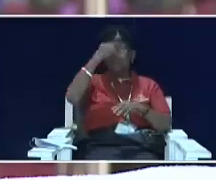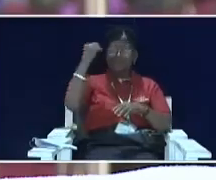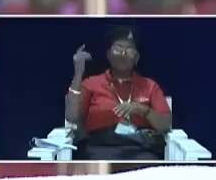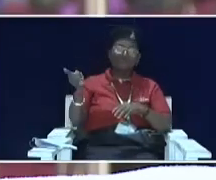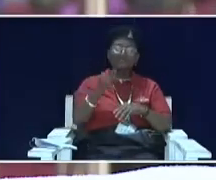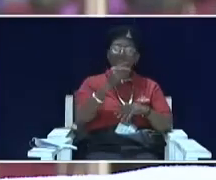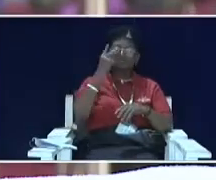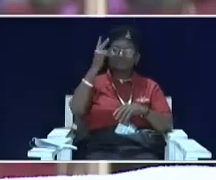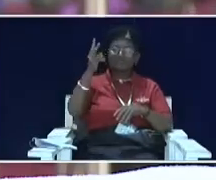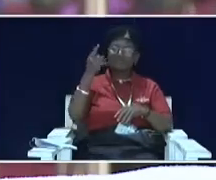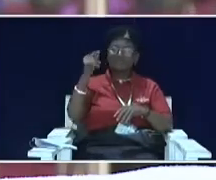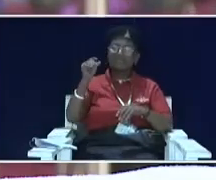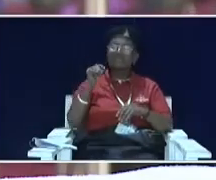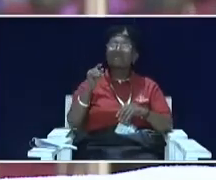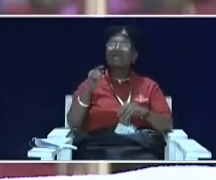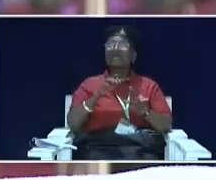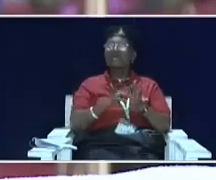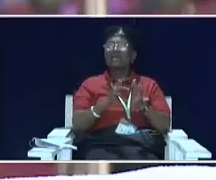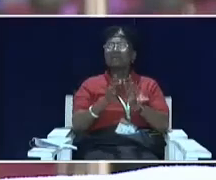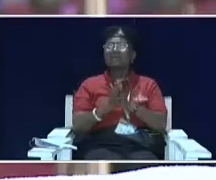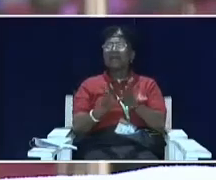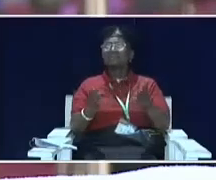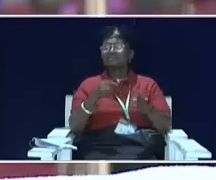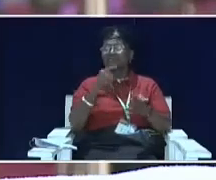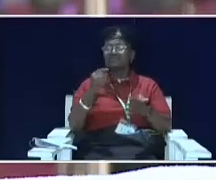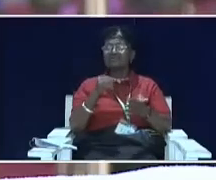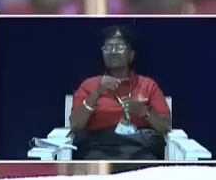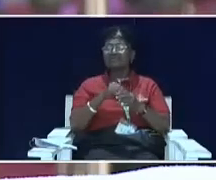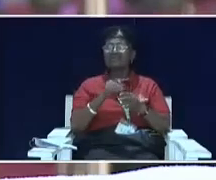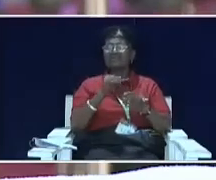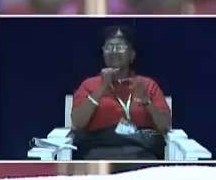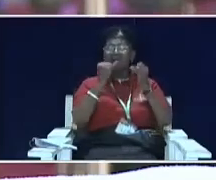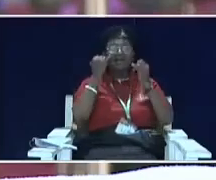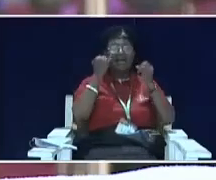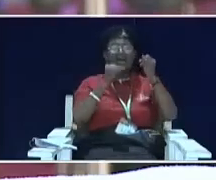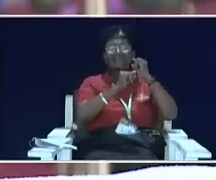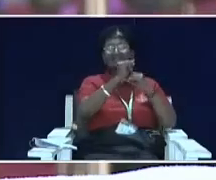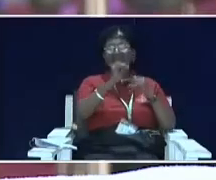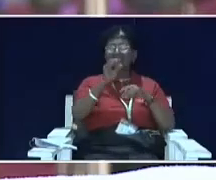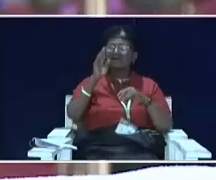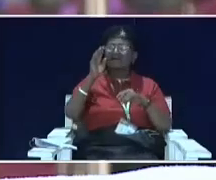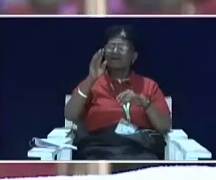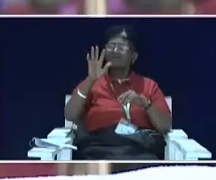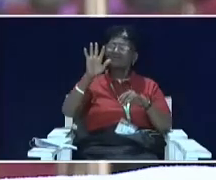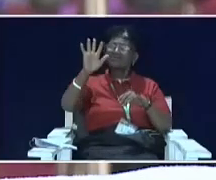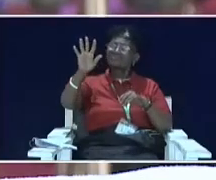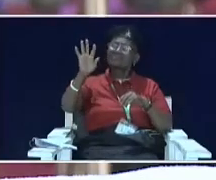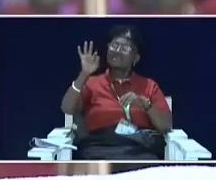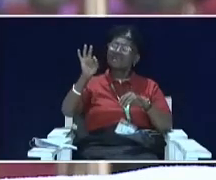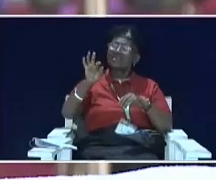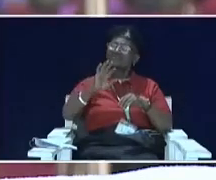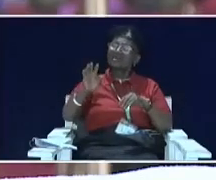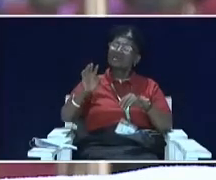in Isaiah 59 verses 1 and 2, Isaiah 59 verses 1 and 2,